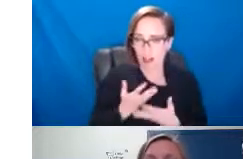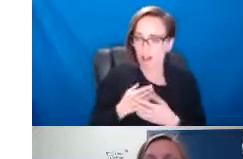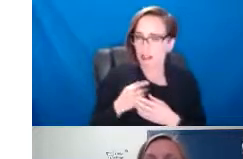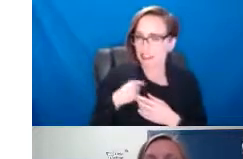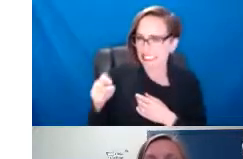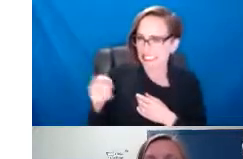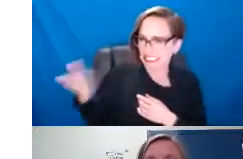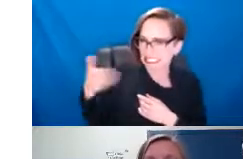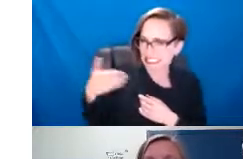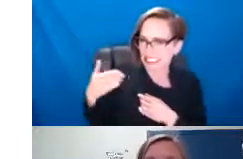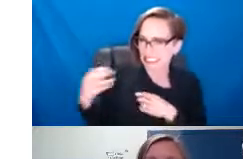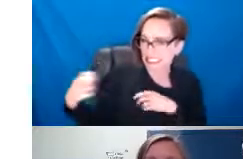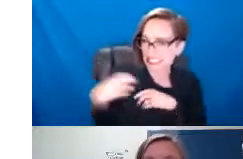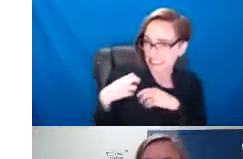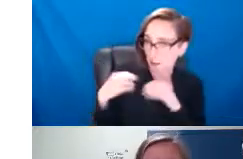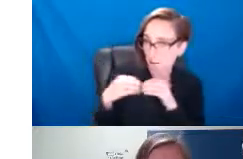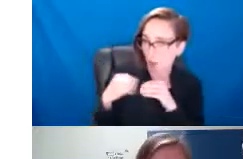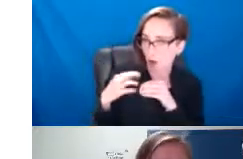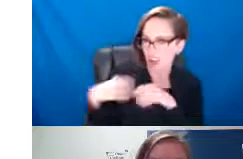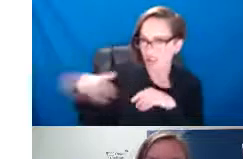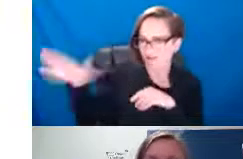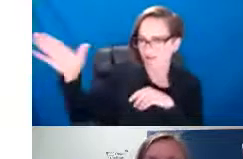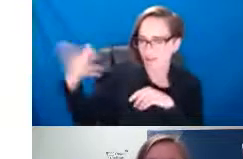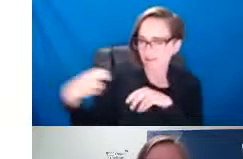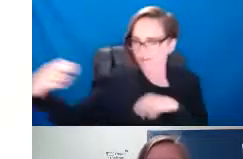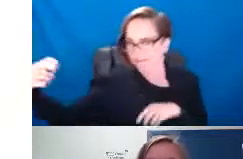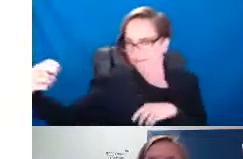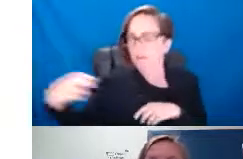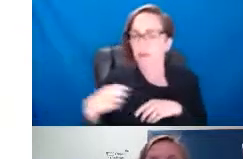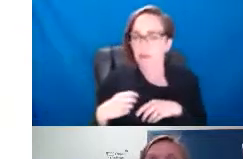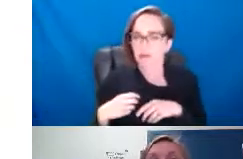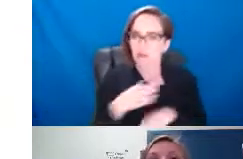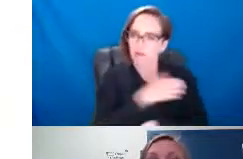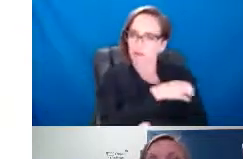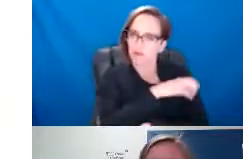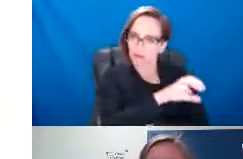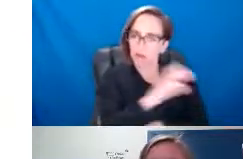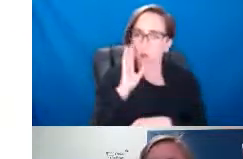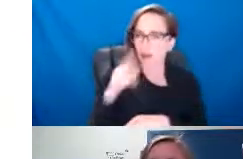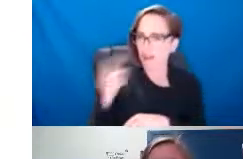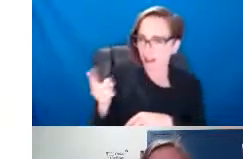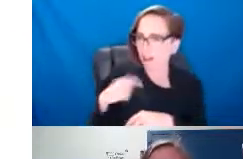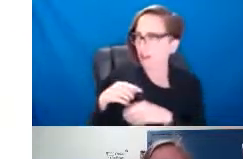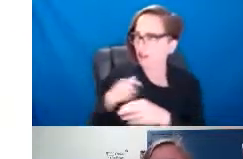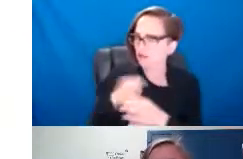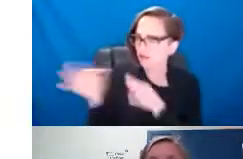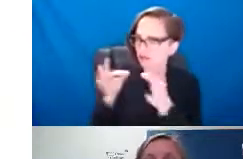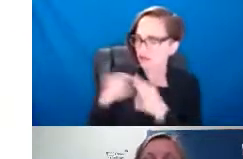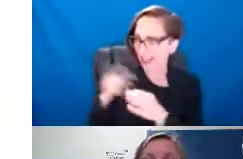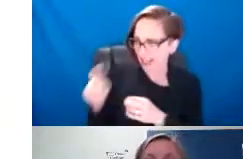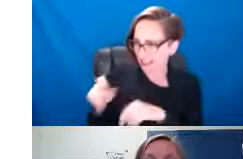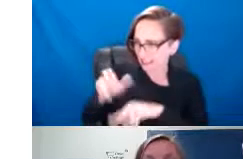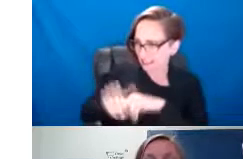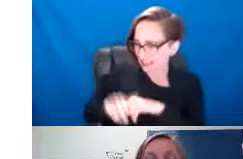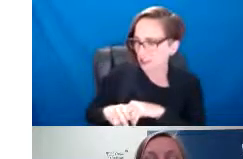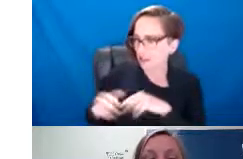the interpreter or the instructor, in my case, I need you to sit here, and I'll sit where I'm at.